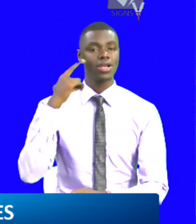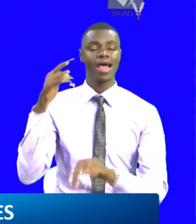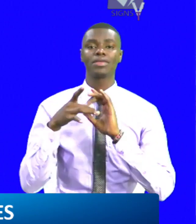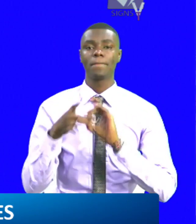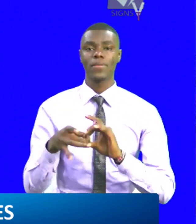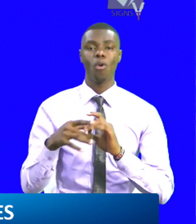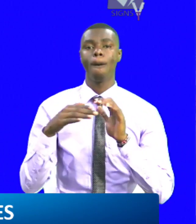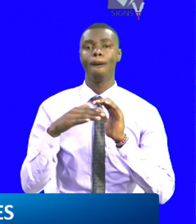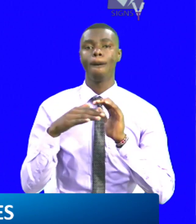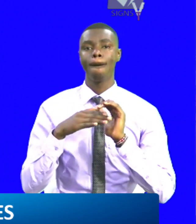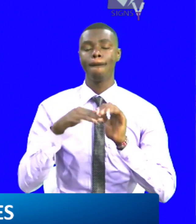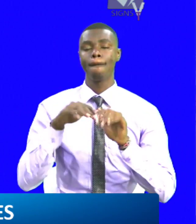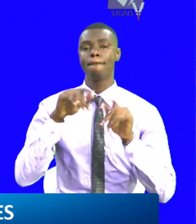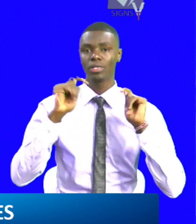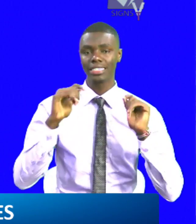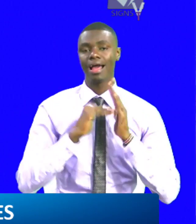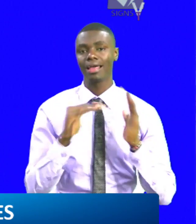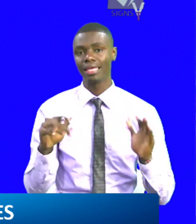Mko tayari?